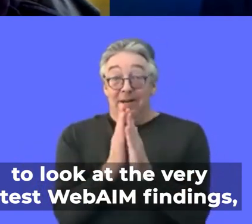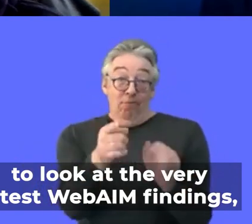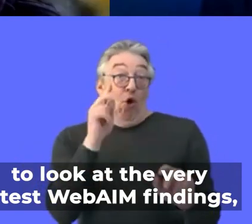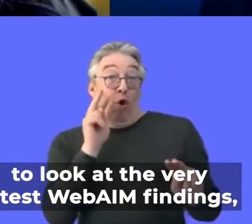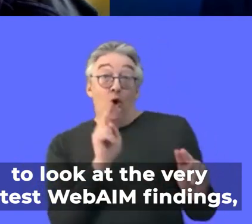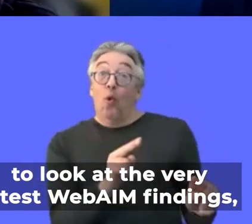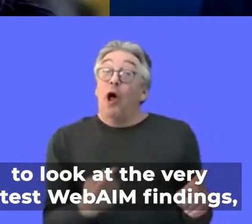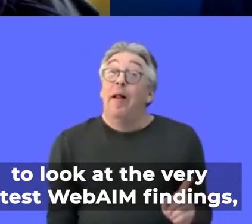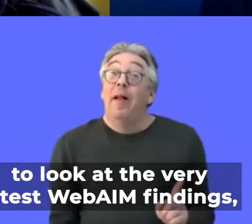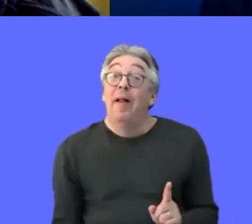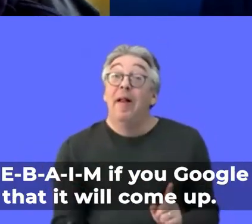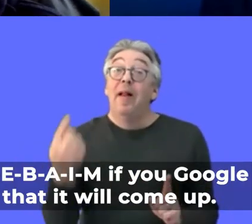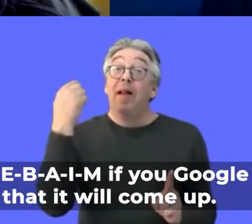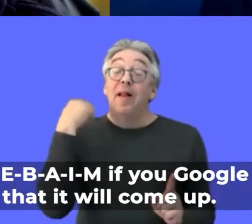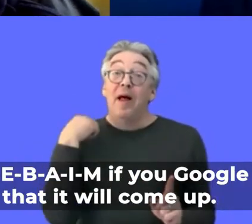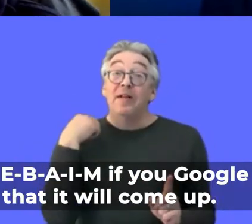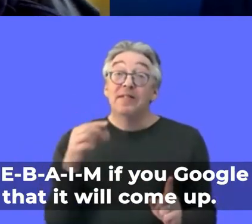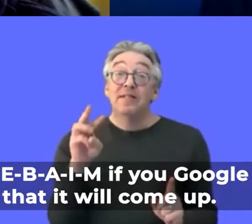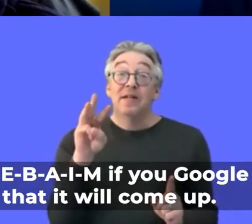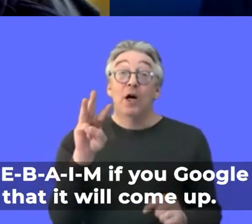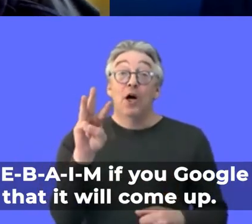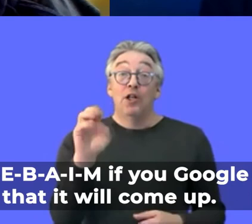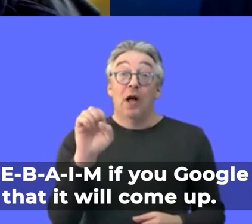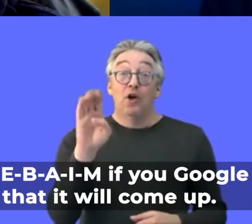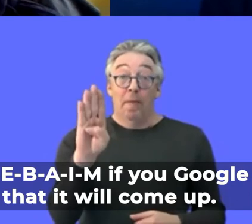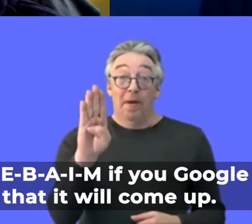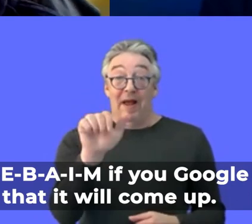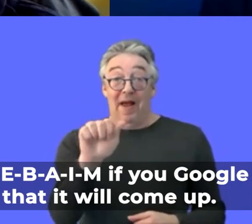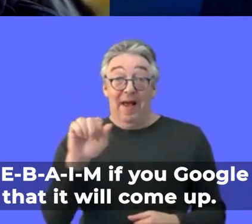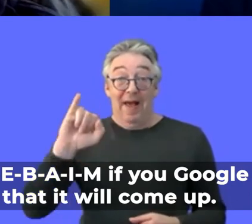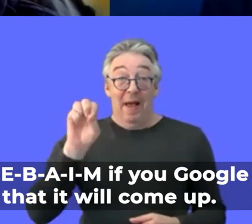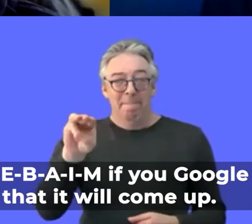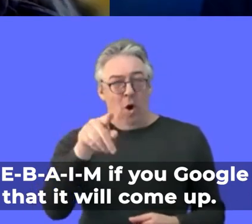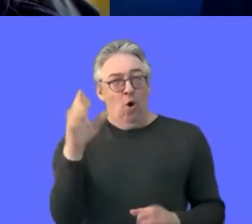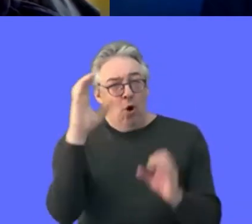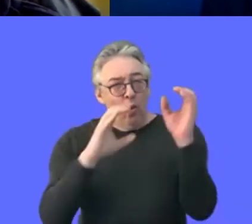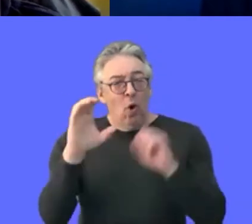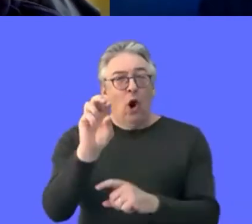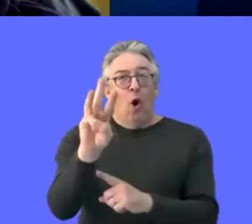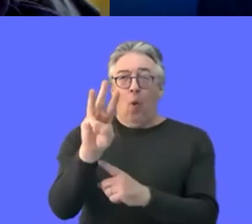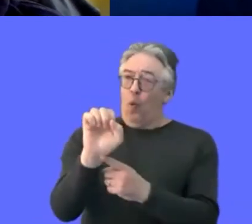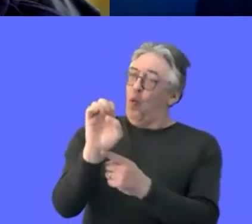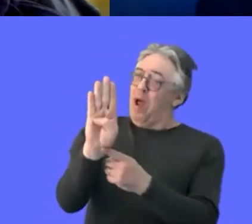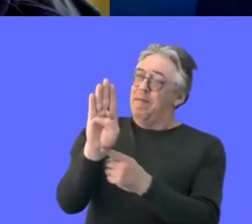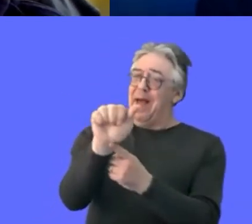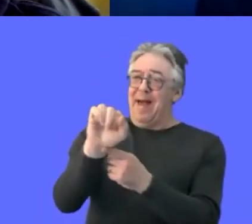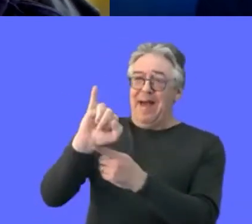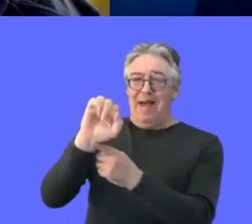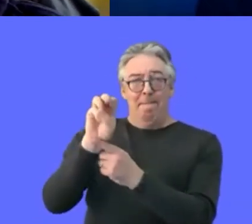WebAIM findings, WEBAIM. If you Google that, it will come up. And